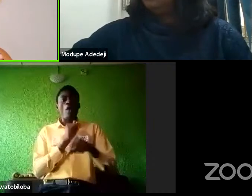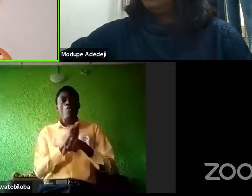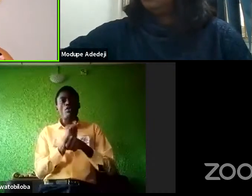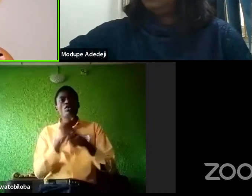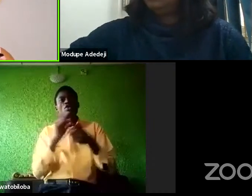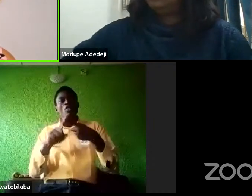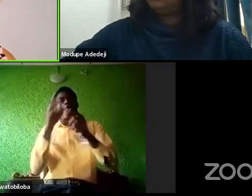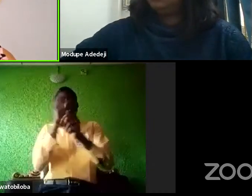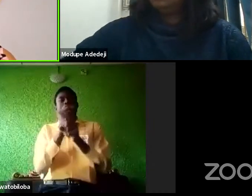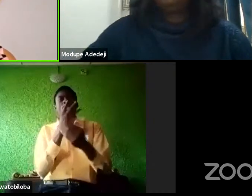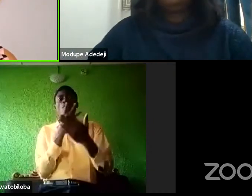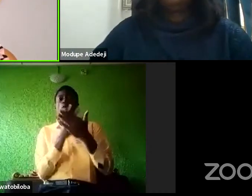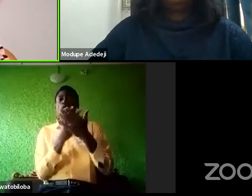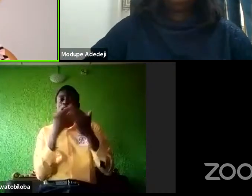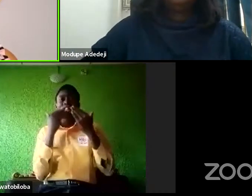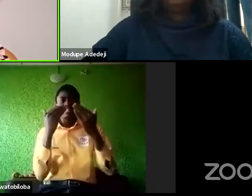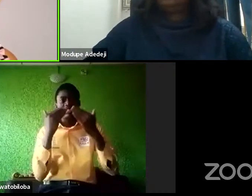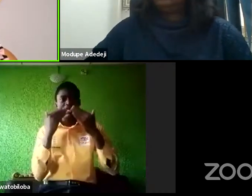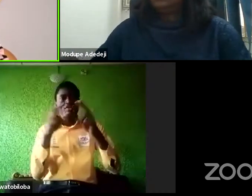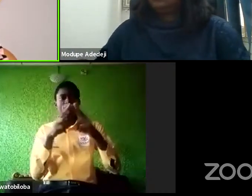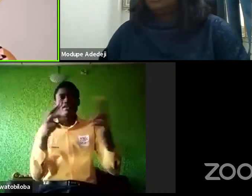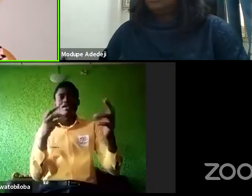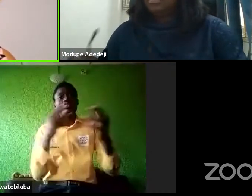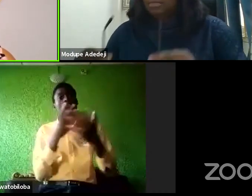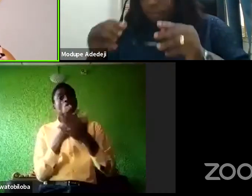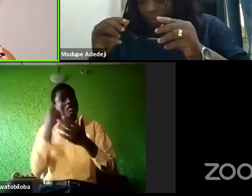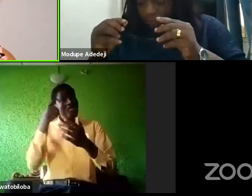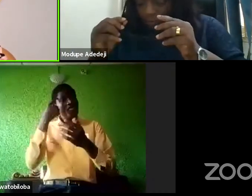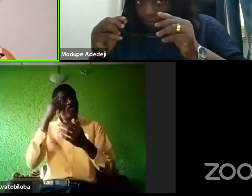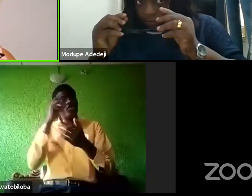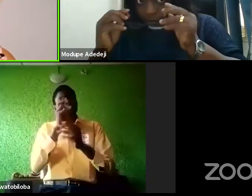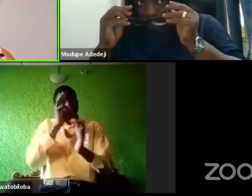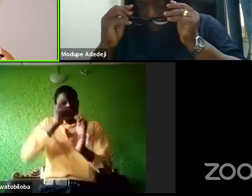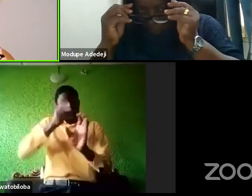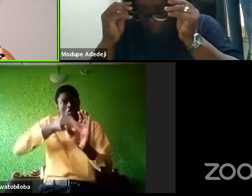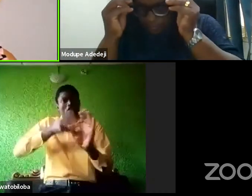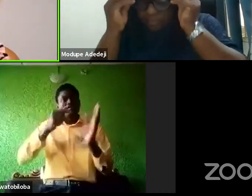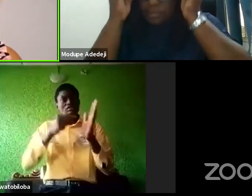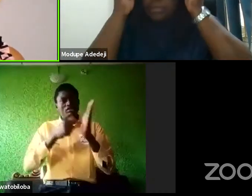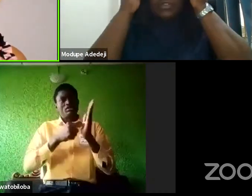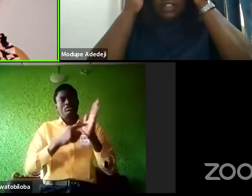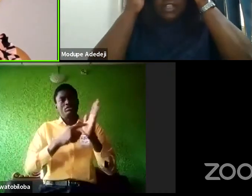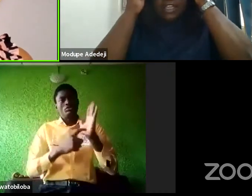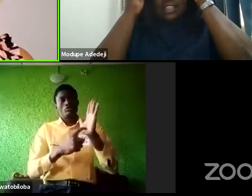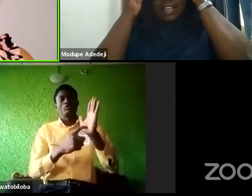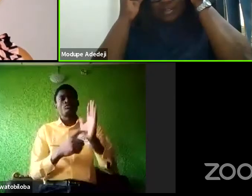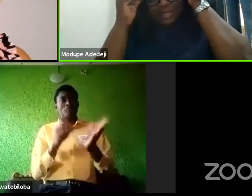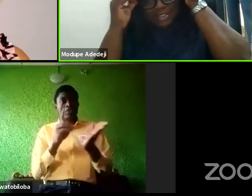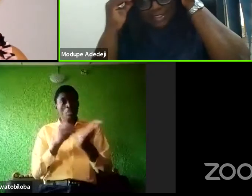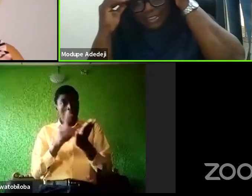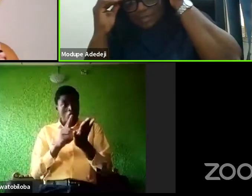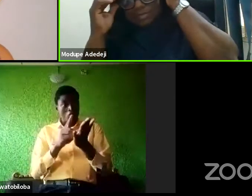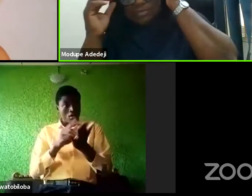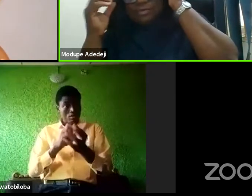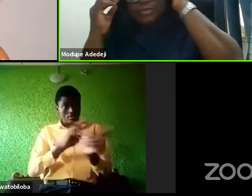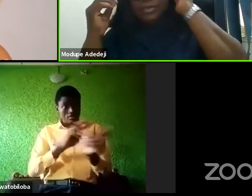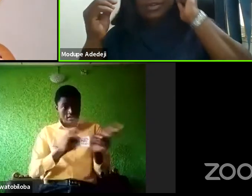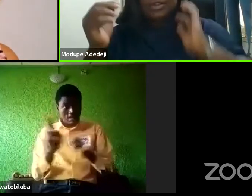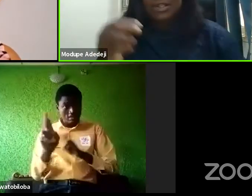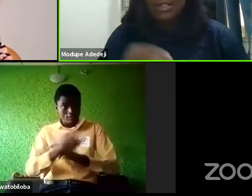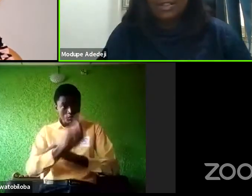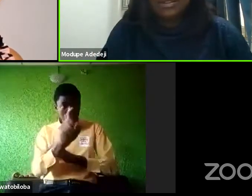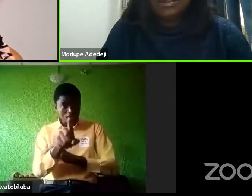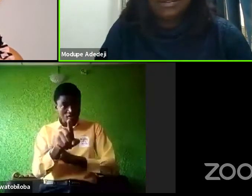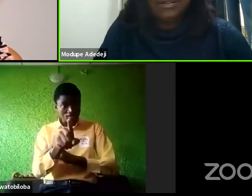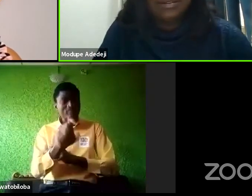you very much for being a part of this. So, Dr. Adedeji, are you ready? Yes, I am. Yes.